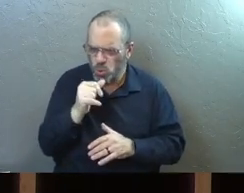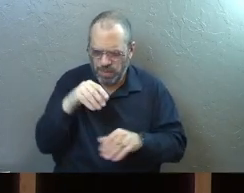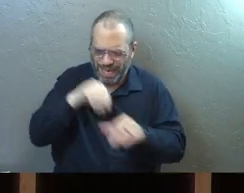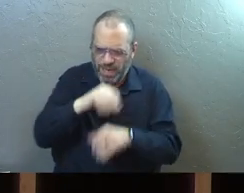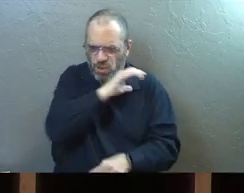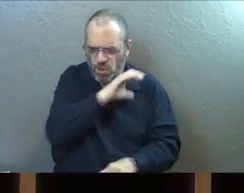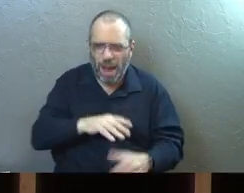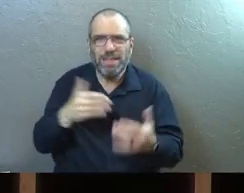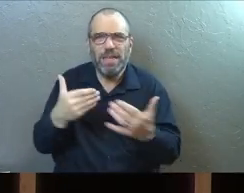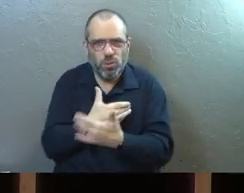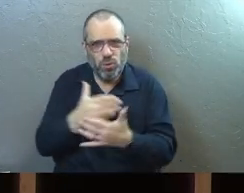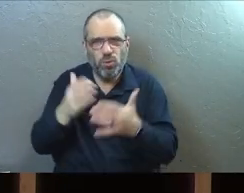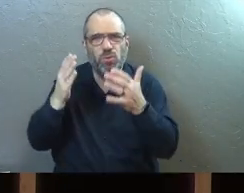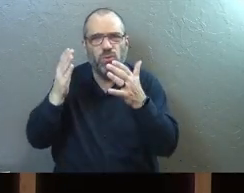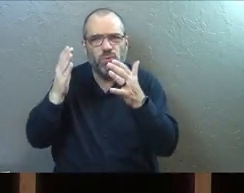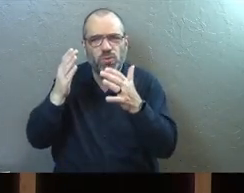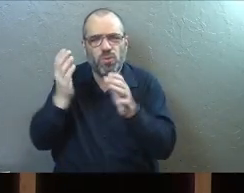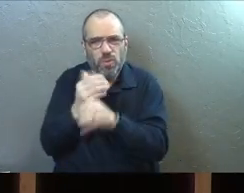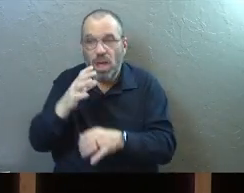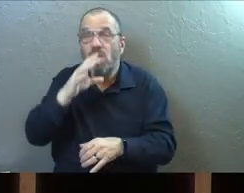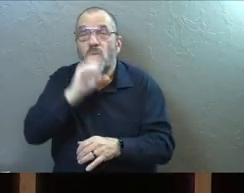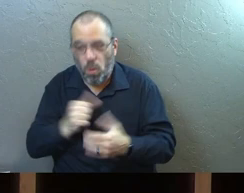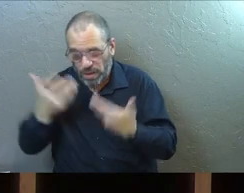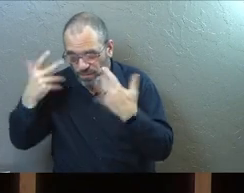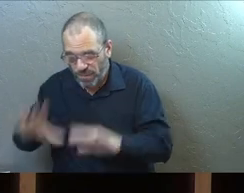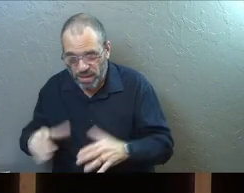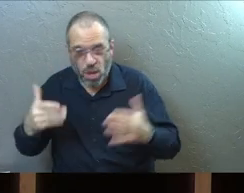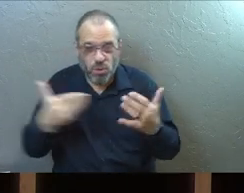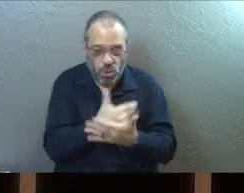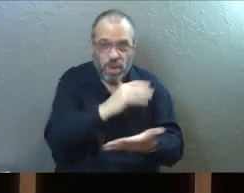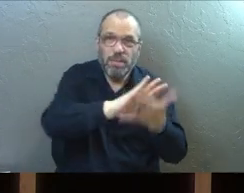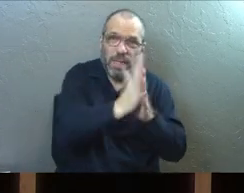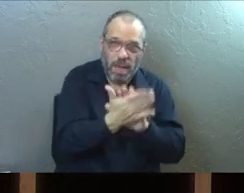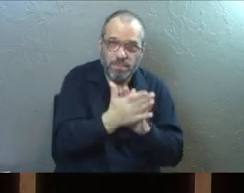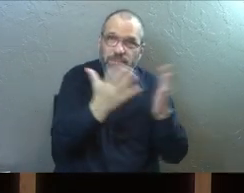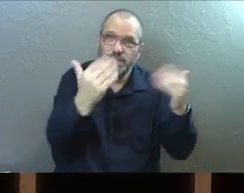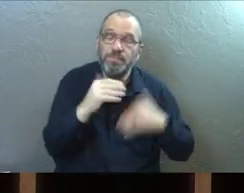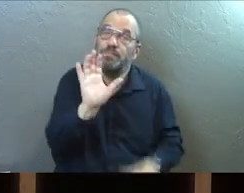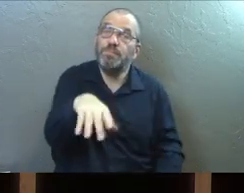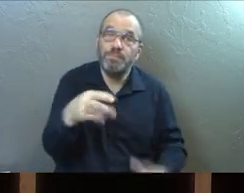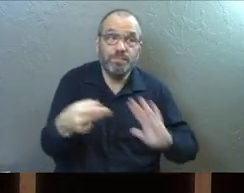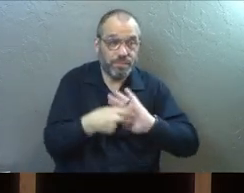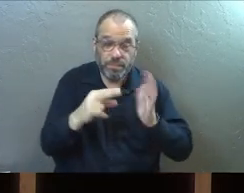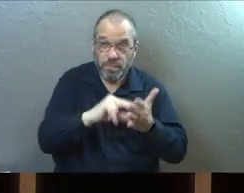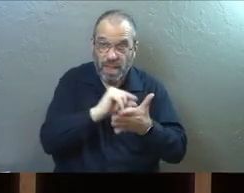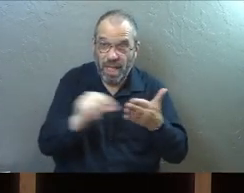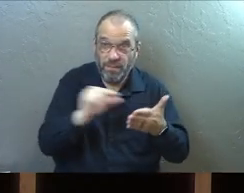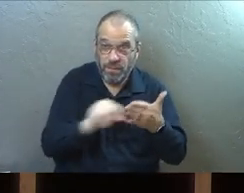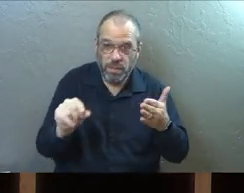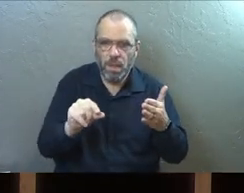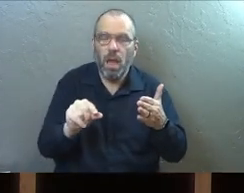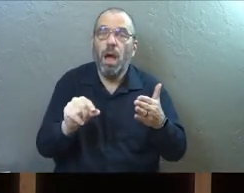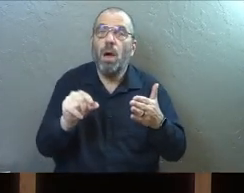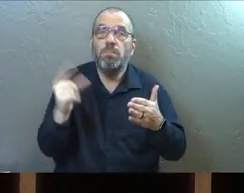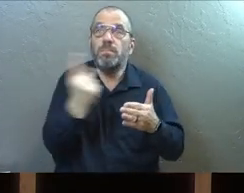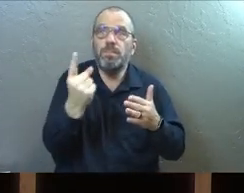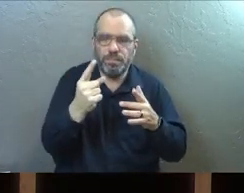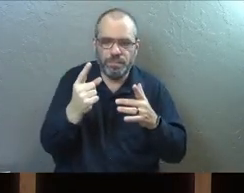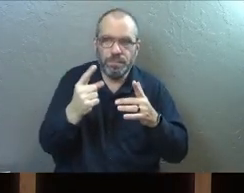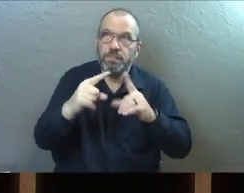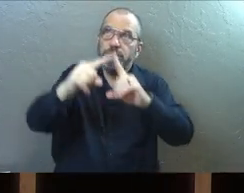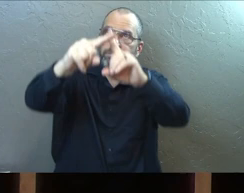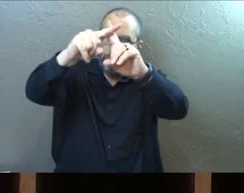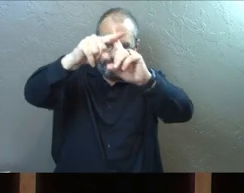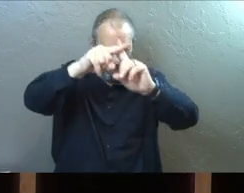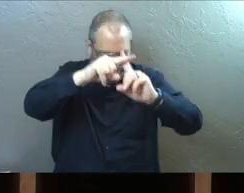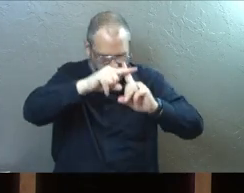is in Christ, he's a new creation. The old has gone and the new has come. And what that verse indicates to us is that when someone